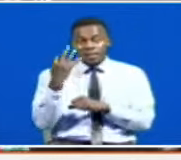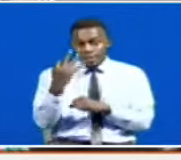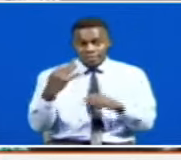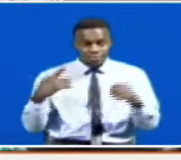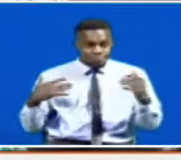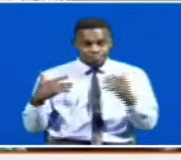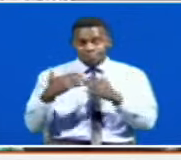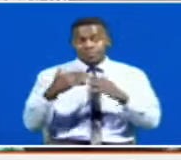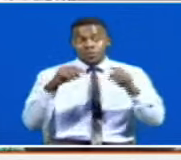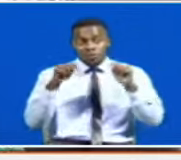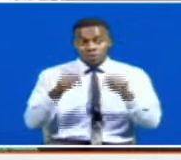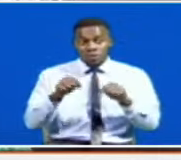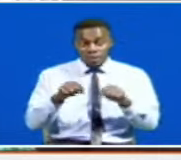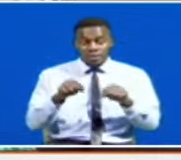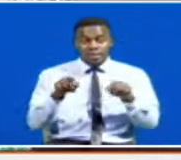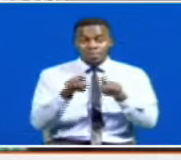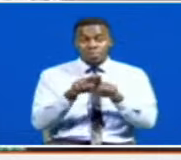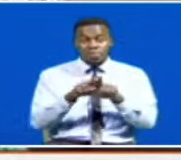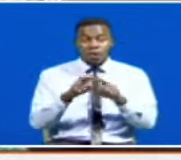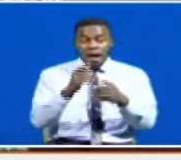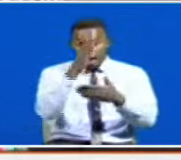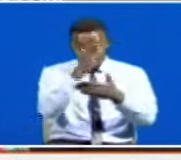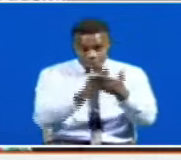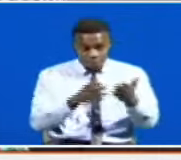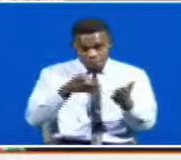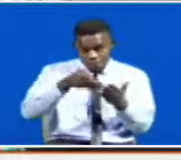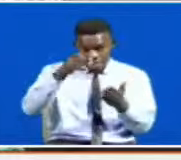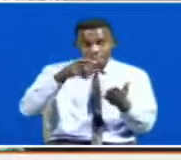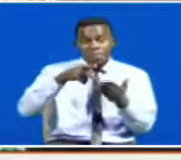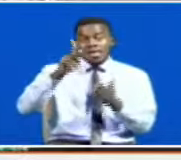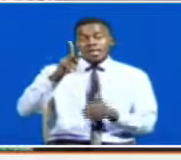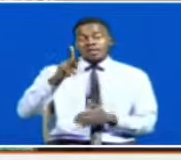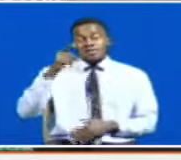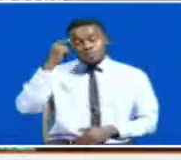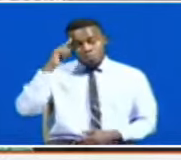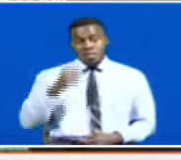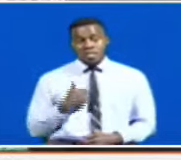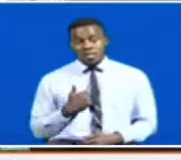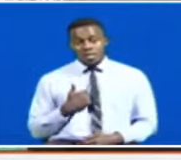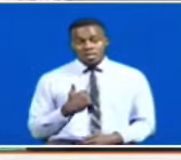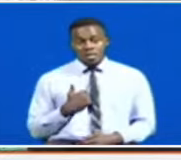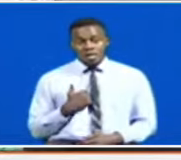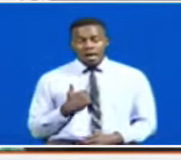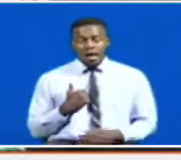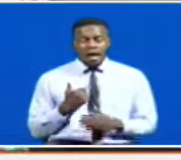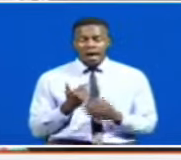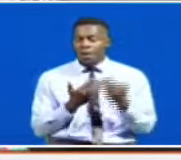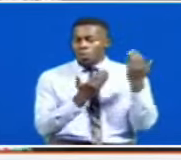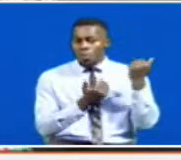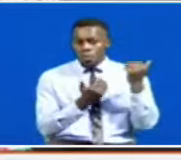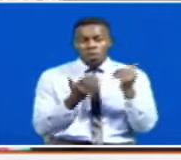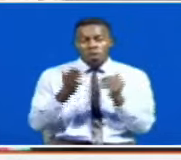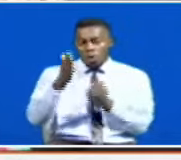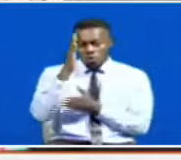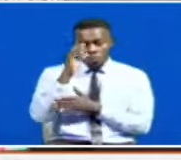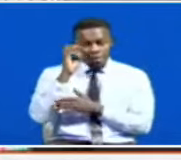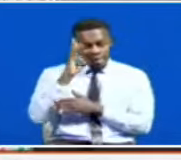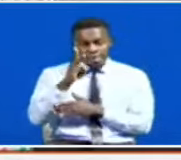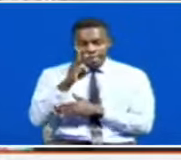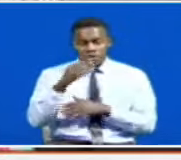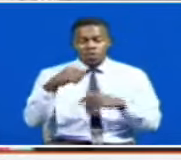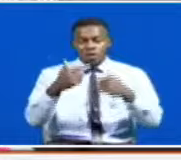moment, and she has been paying half of my fee, and I want to believe that God will pick me from there. And